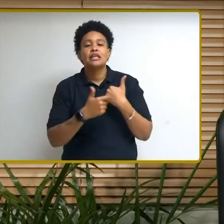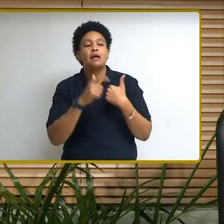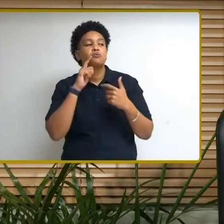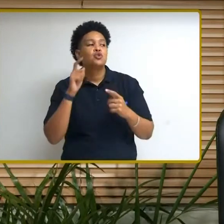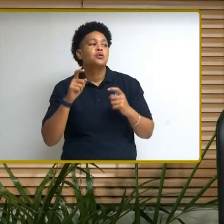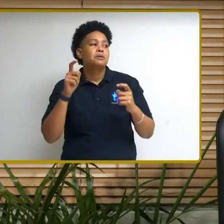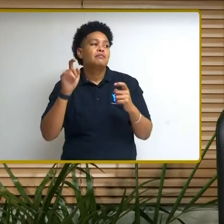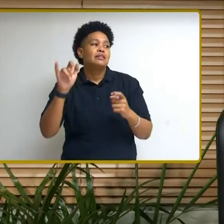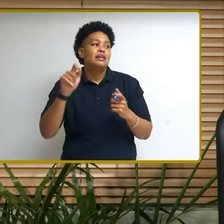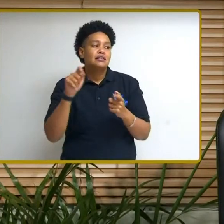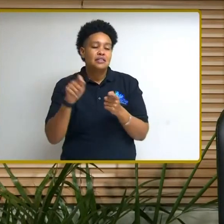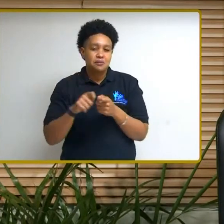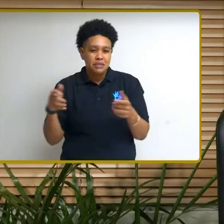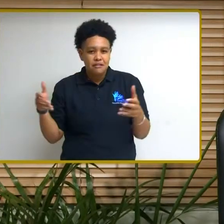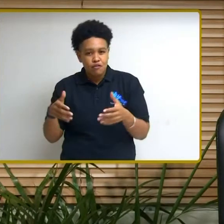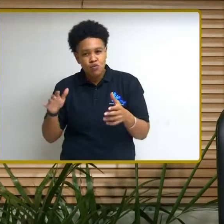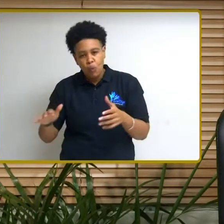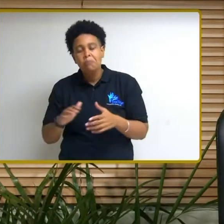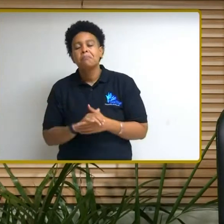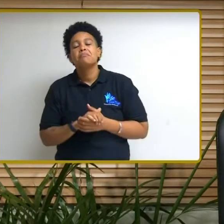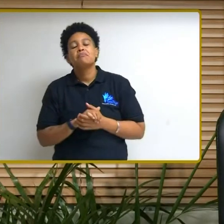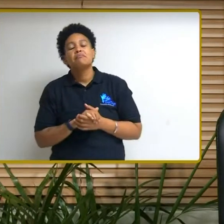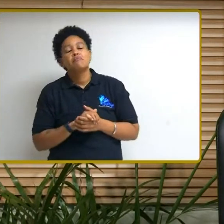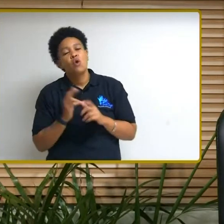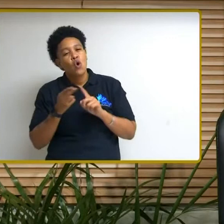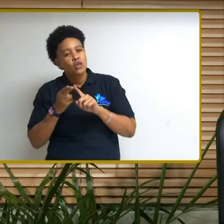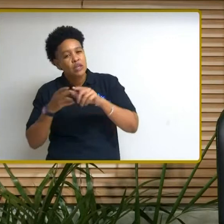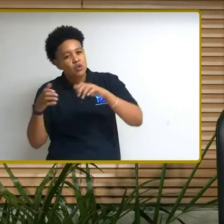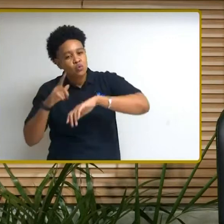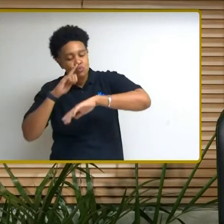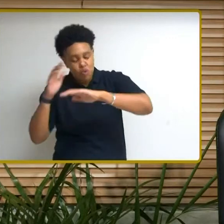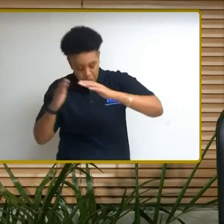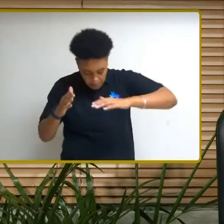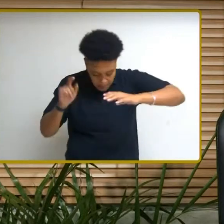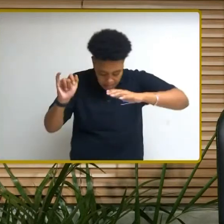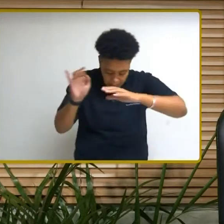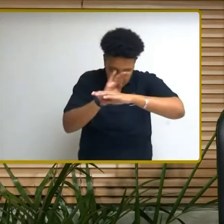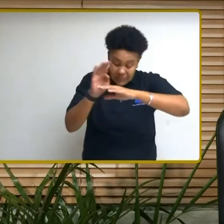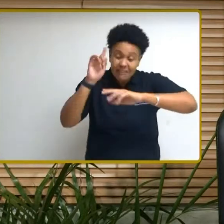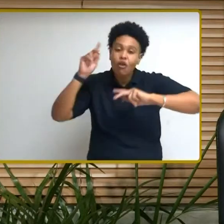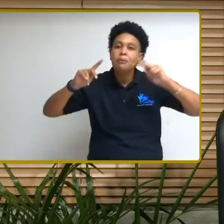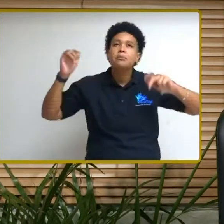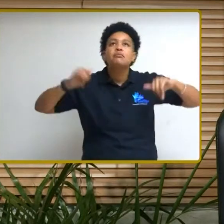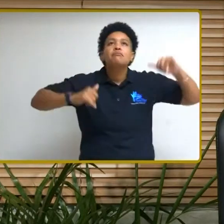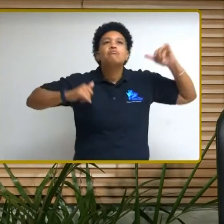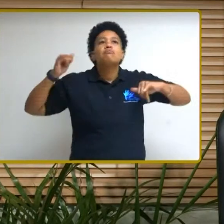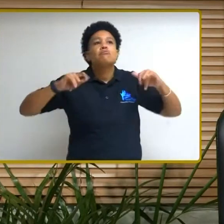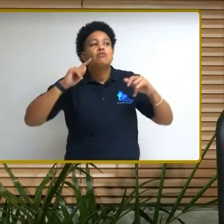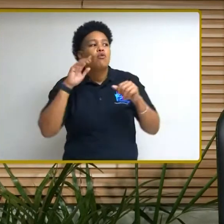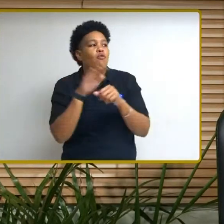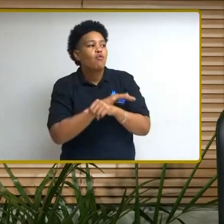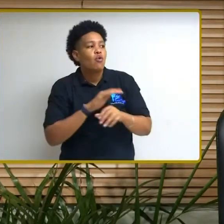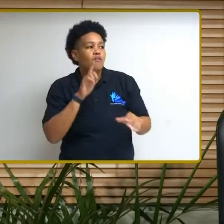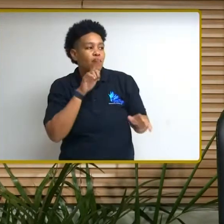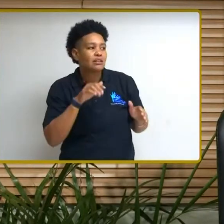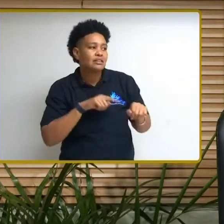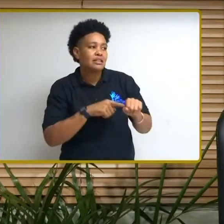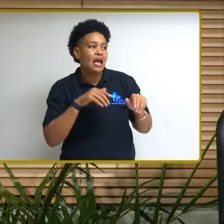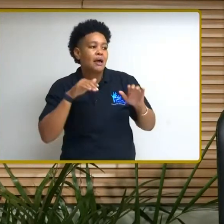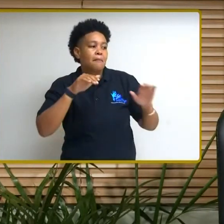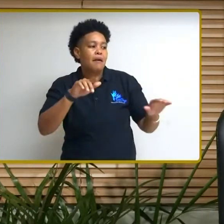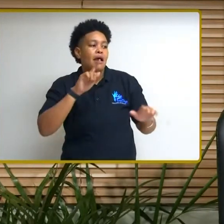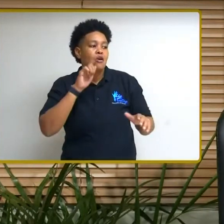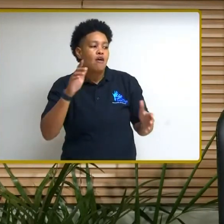to that industry in order to prepare that industry for full-fledged resumption